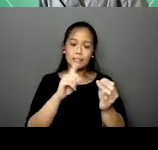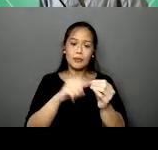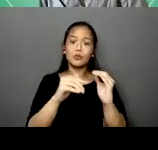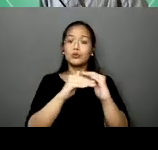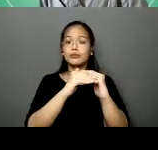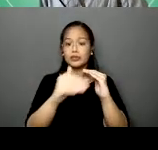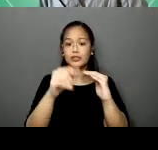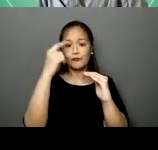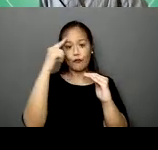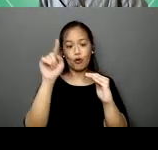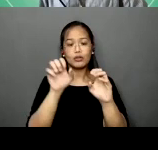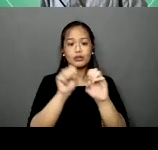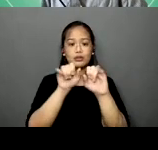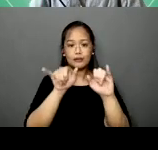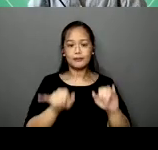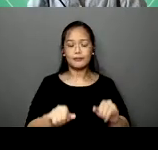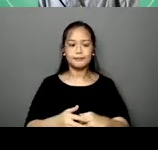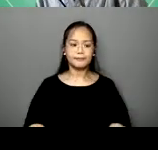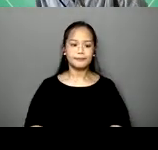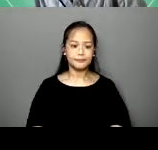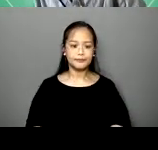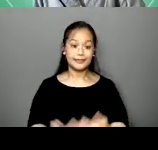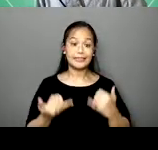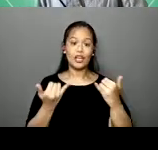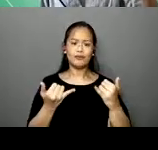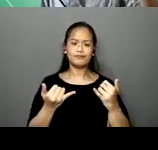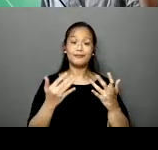system. Now, let's be specific.